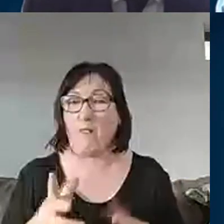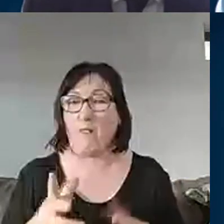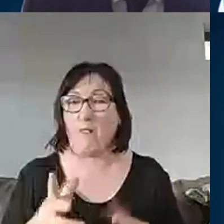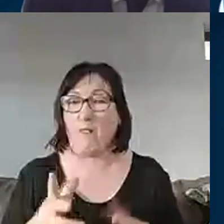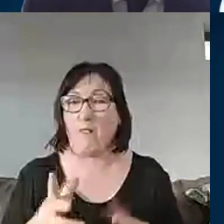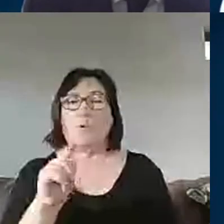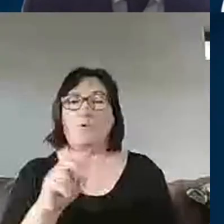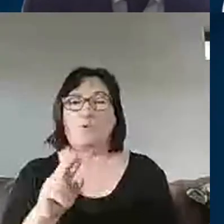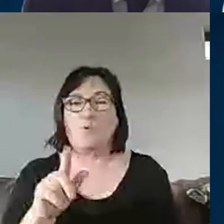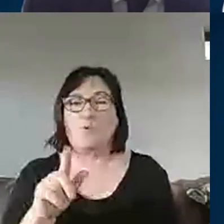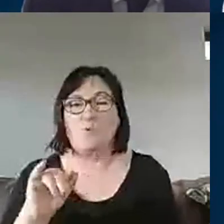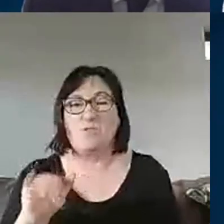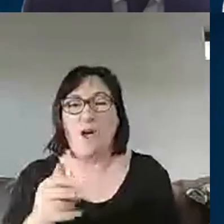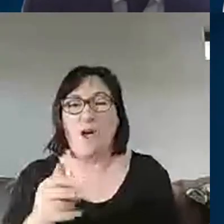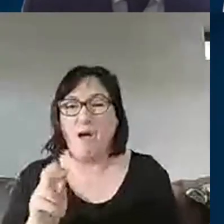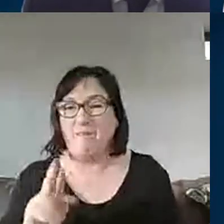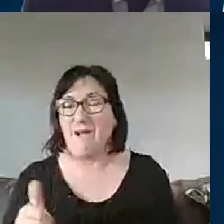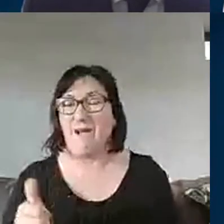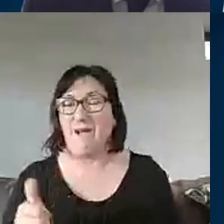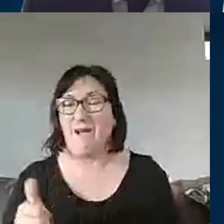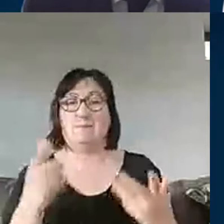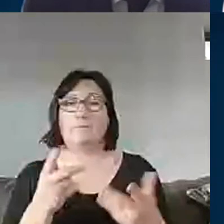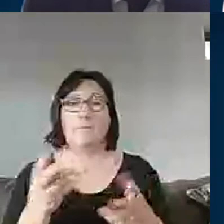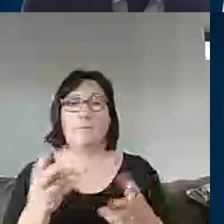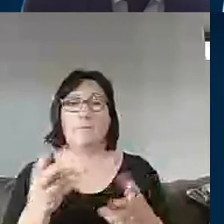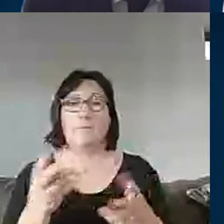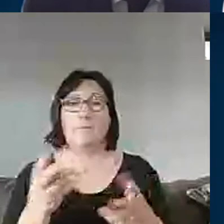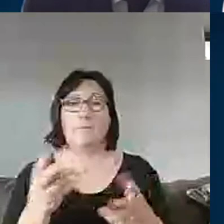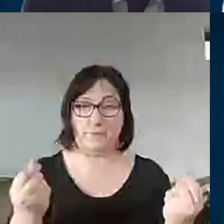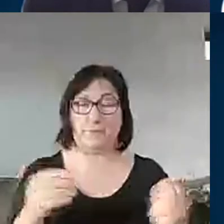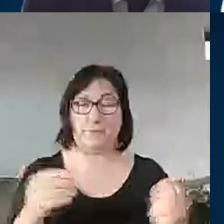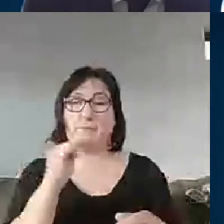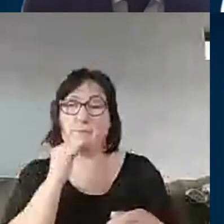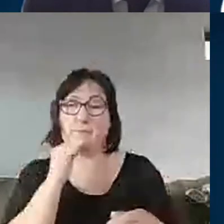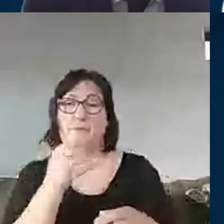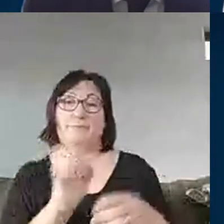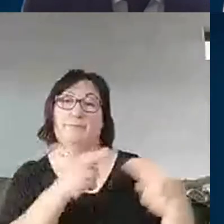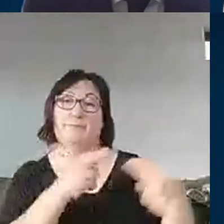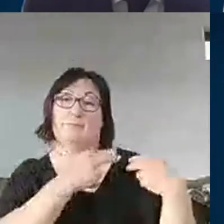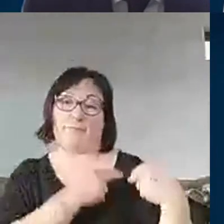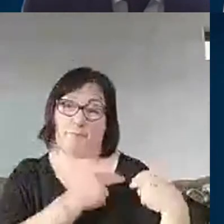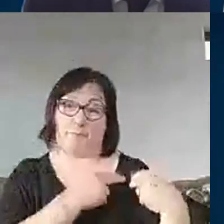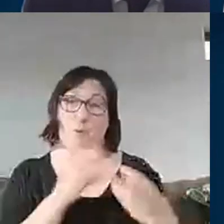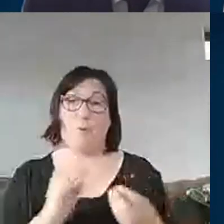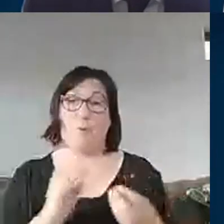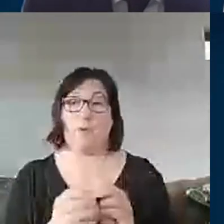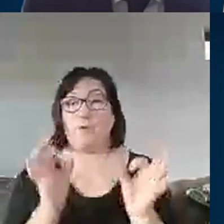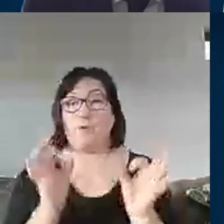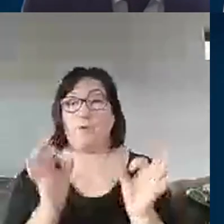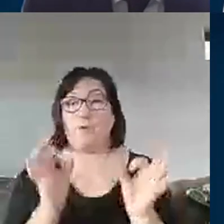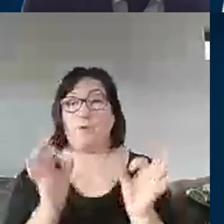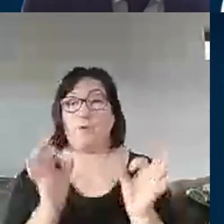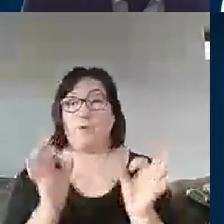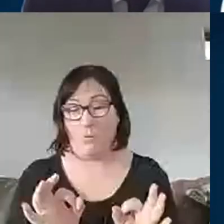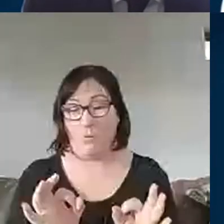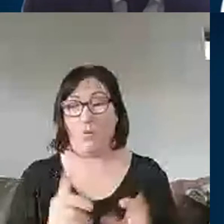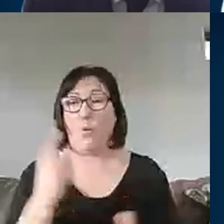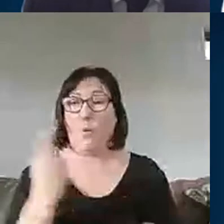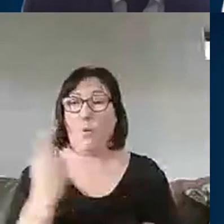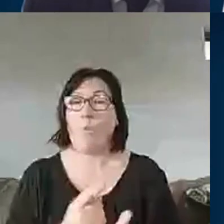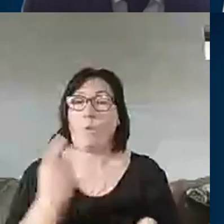backup, there's no encryption and the data disappears into the mist. So please ensure that you always work